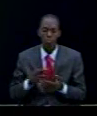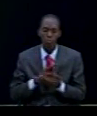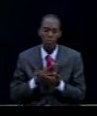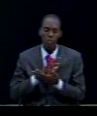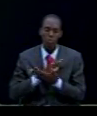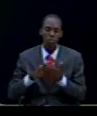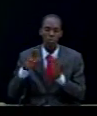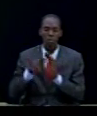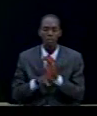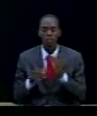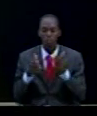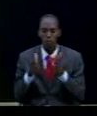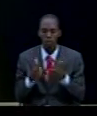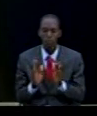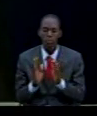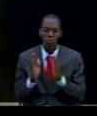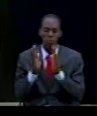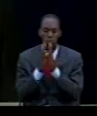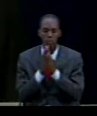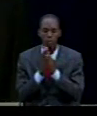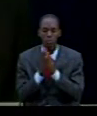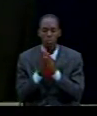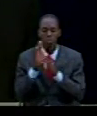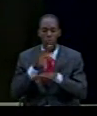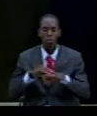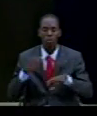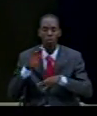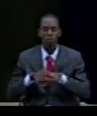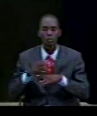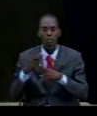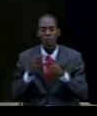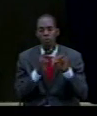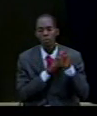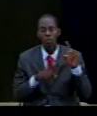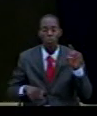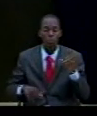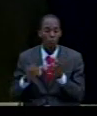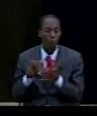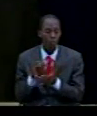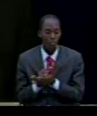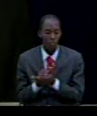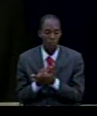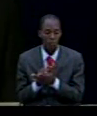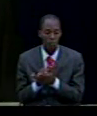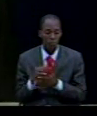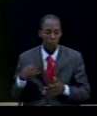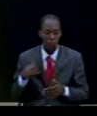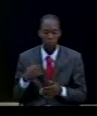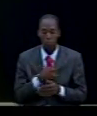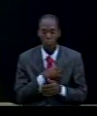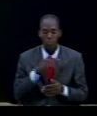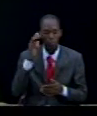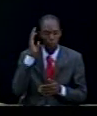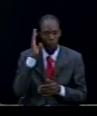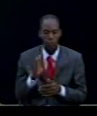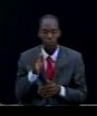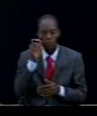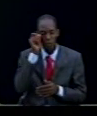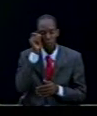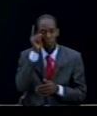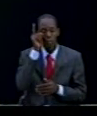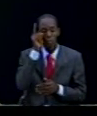call upon the name of the Lord that we will awake to